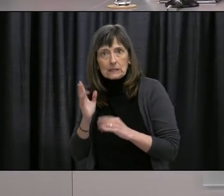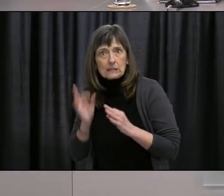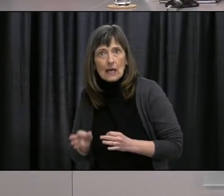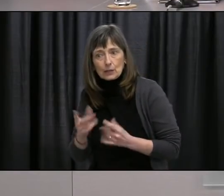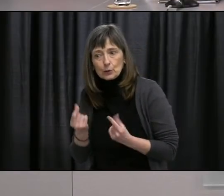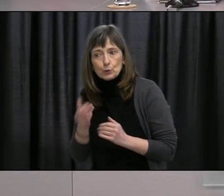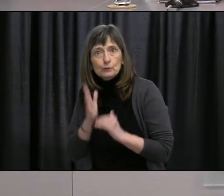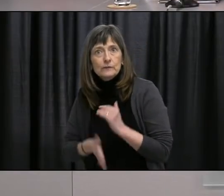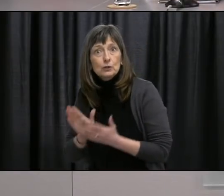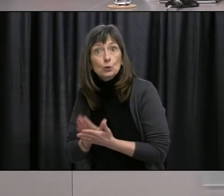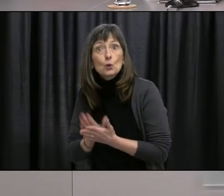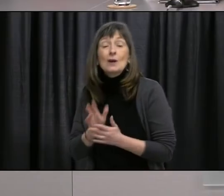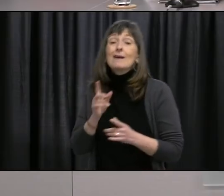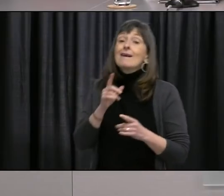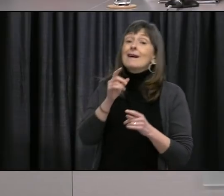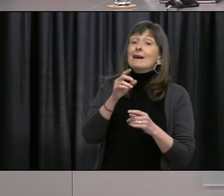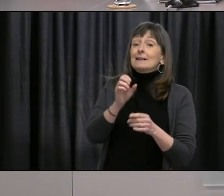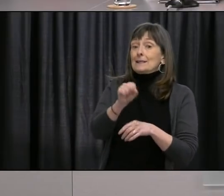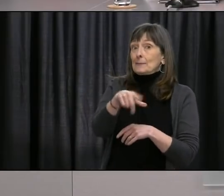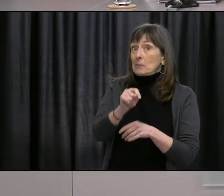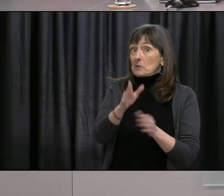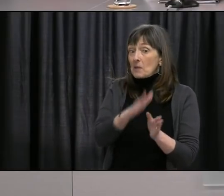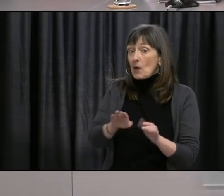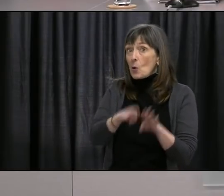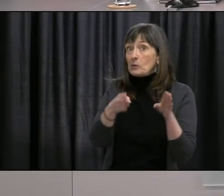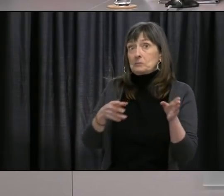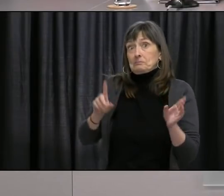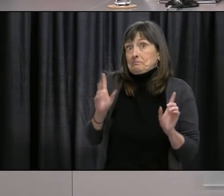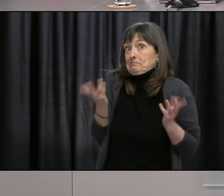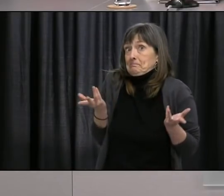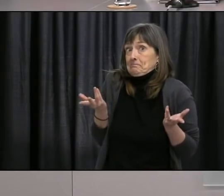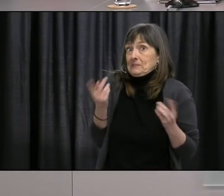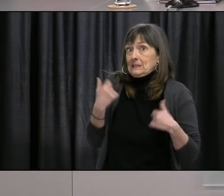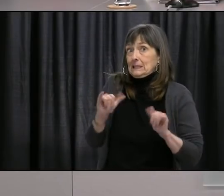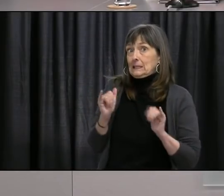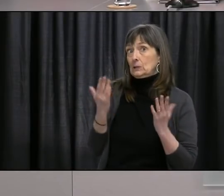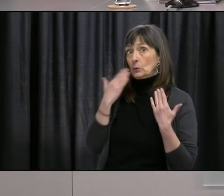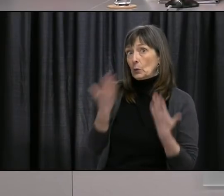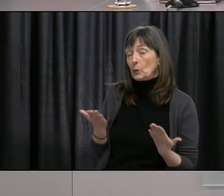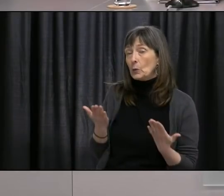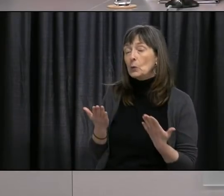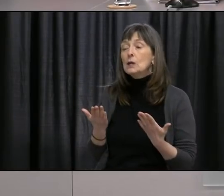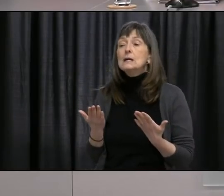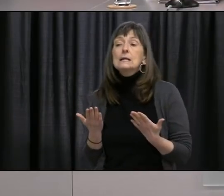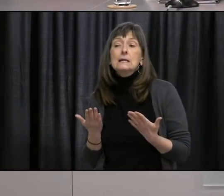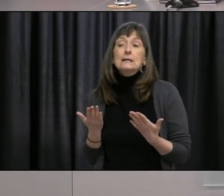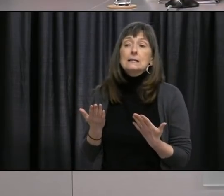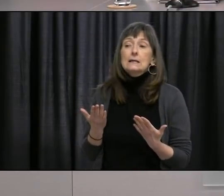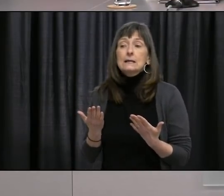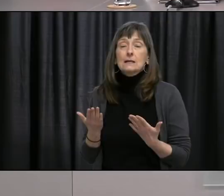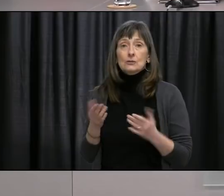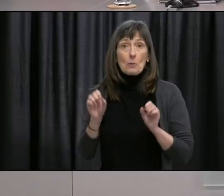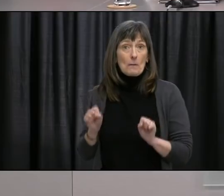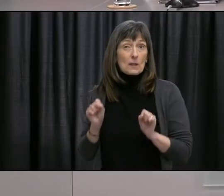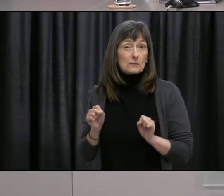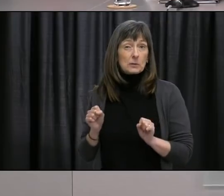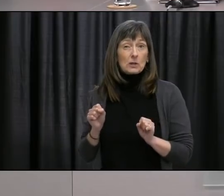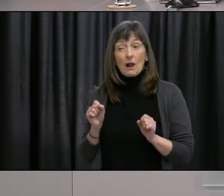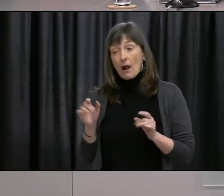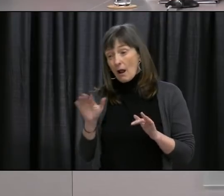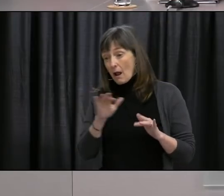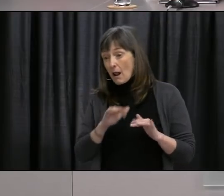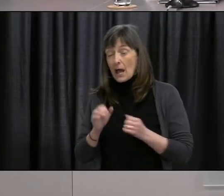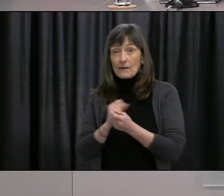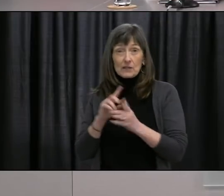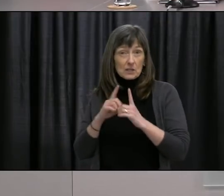by the NLESD there on April 2nd, but there's only one small mention of a possible return this year among all the other things that